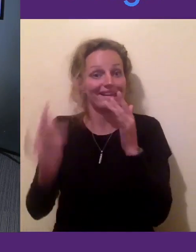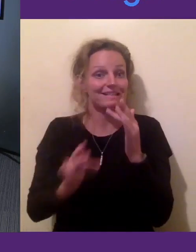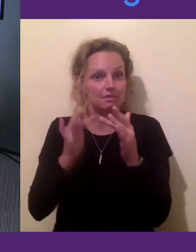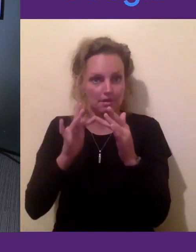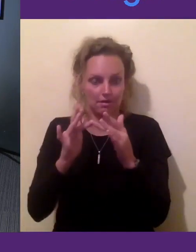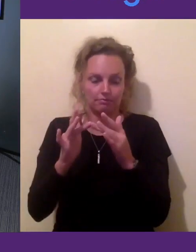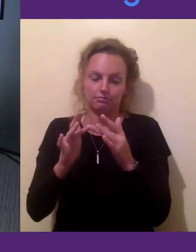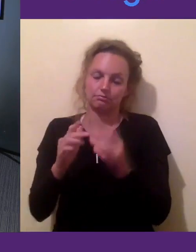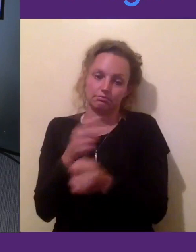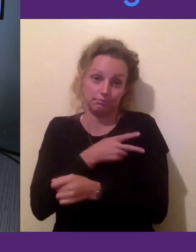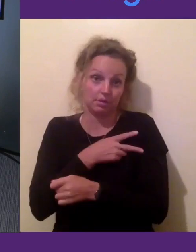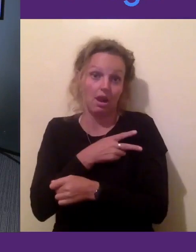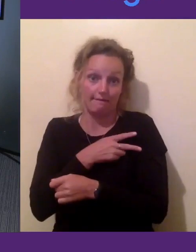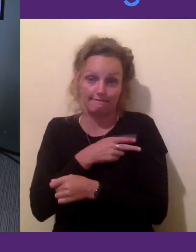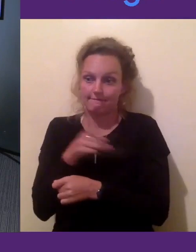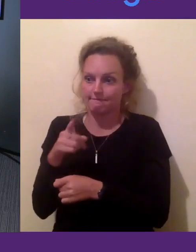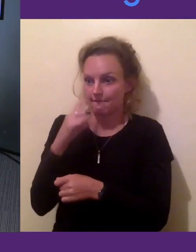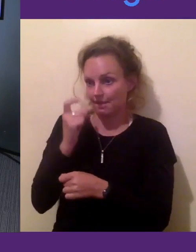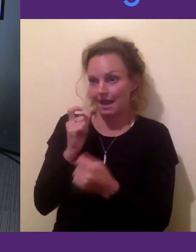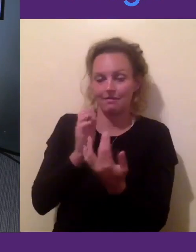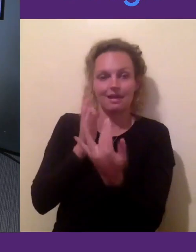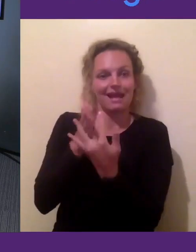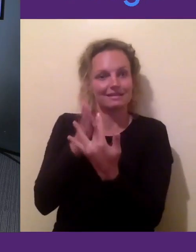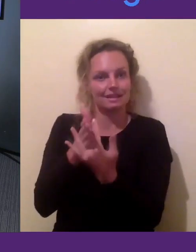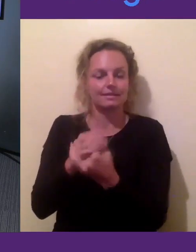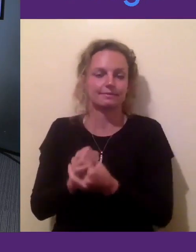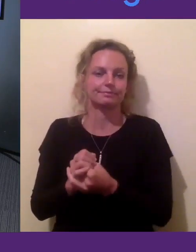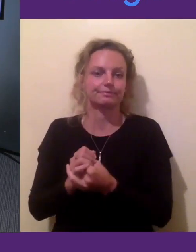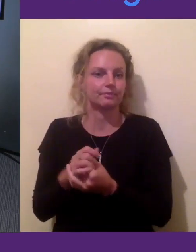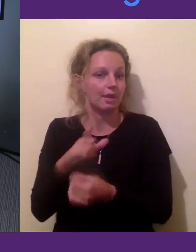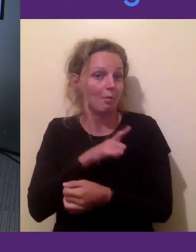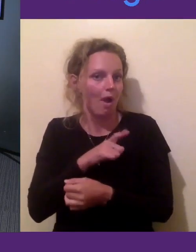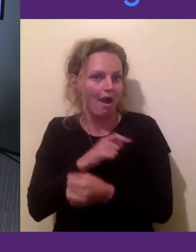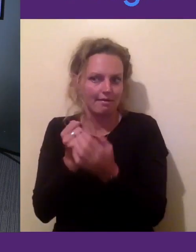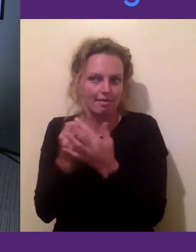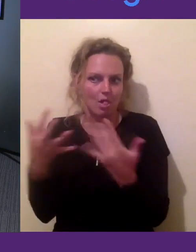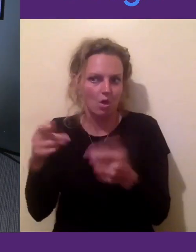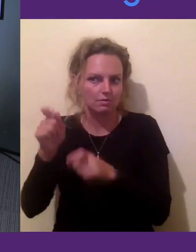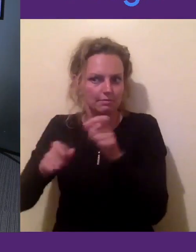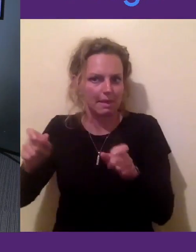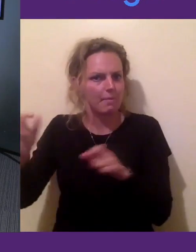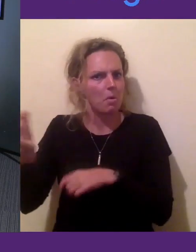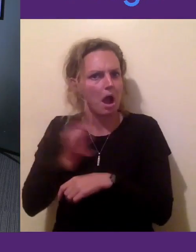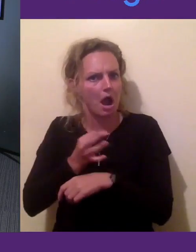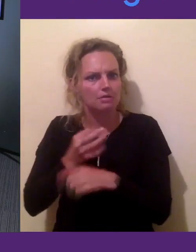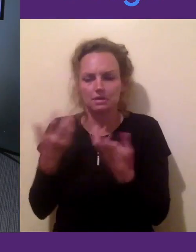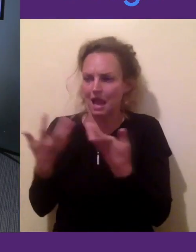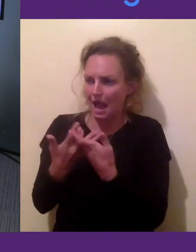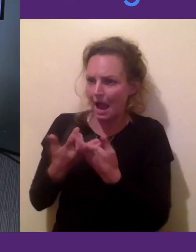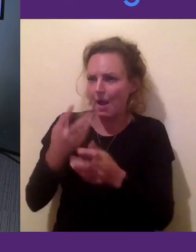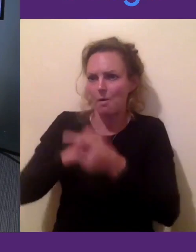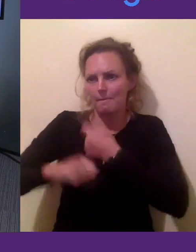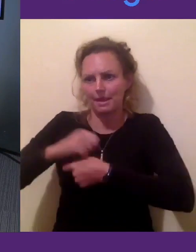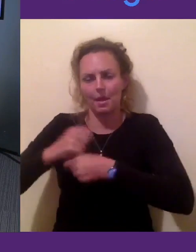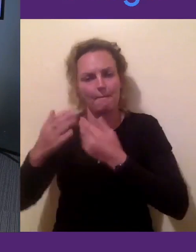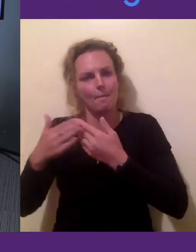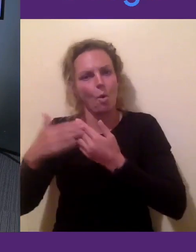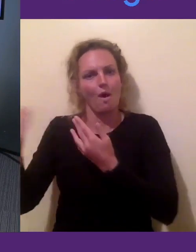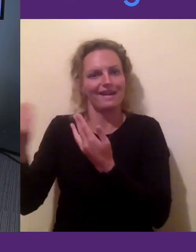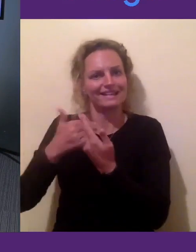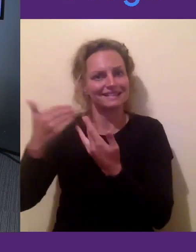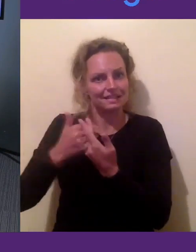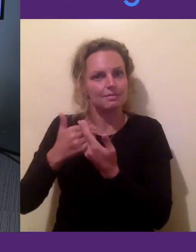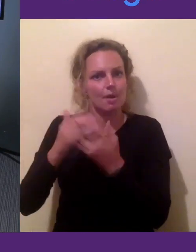be more accessible in my work? What can I do? So thinking about it beyond just something that the digital people do,